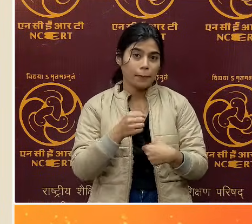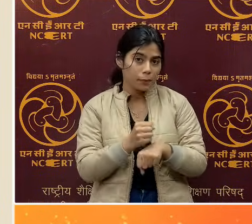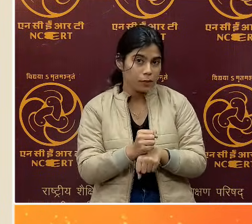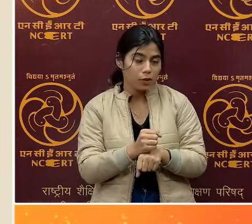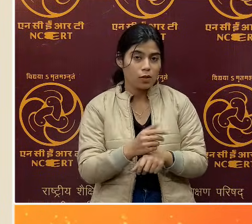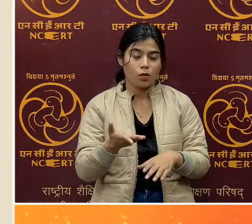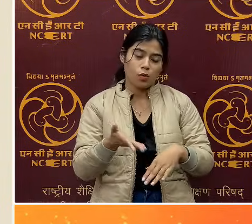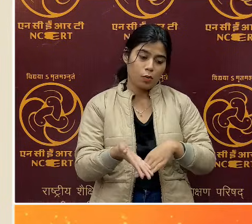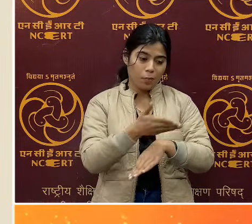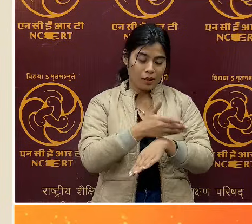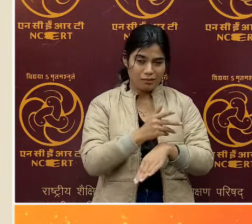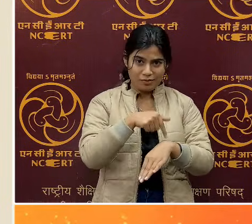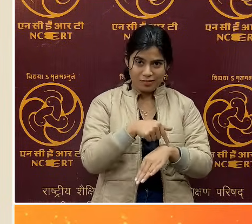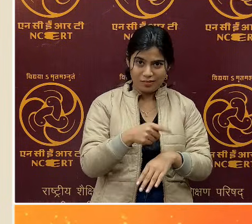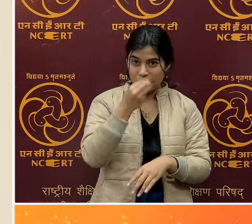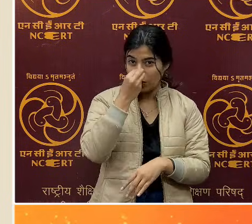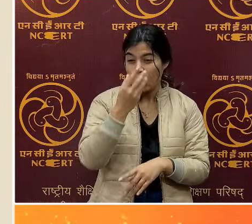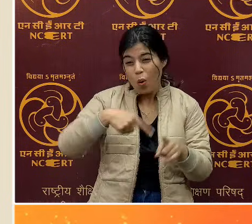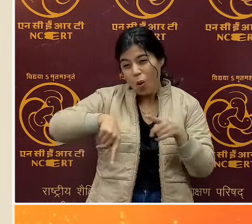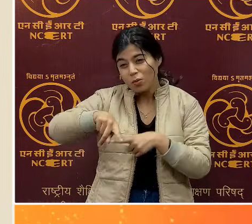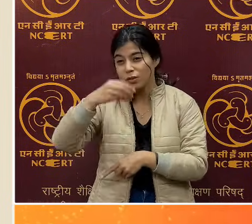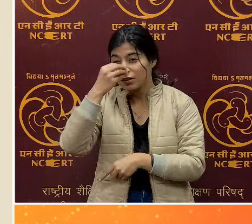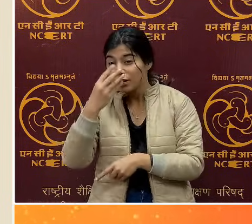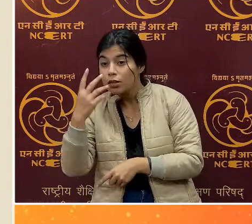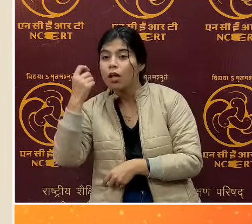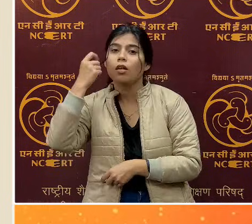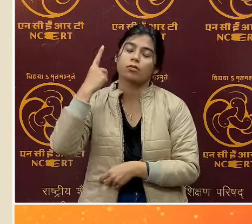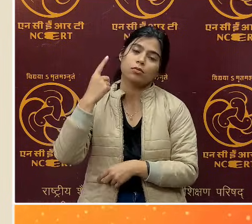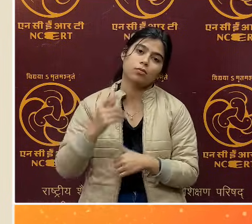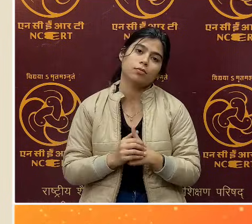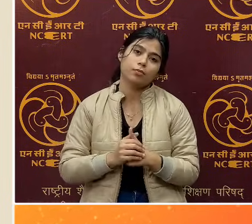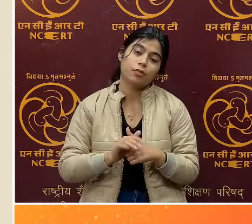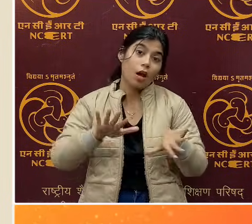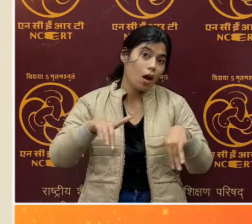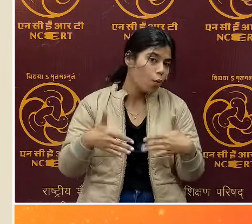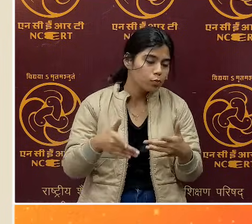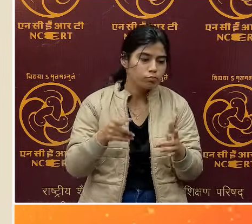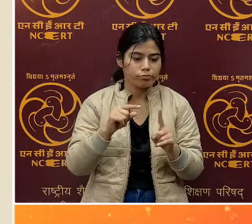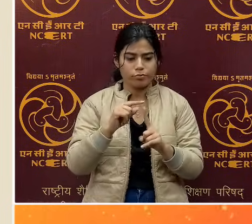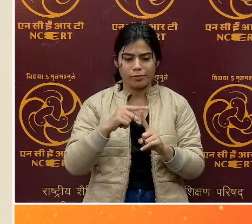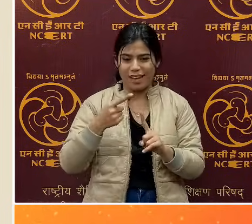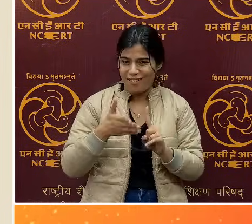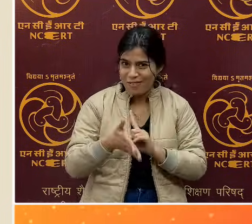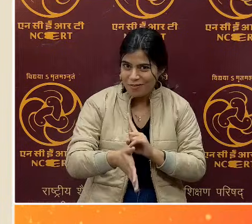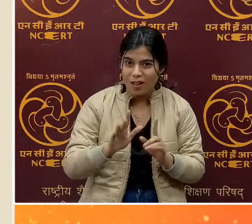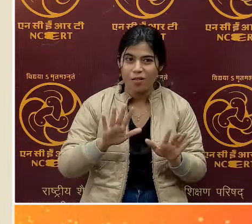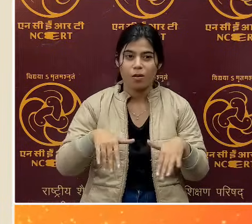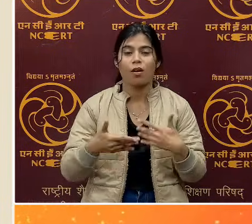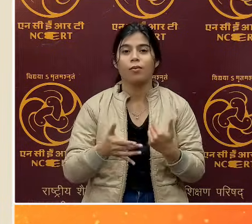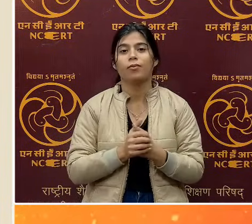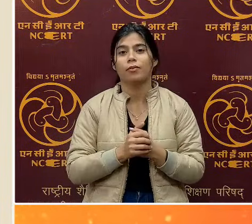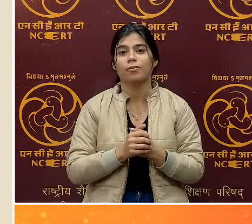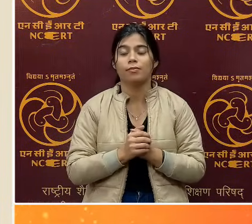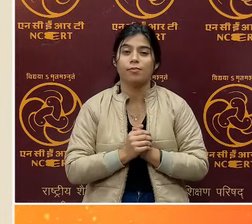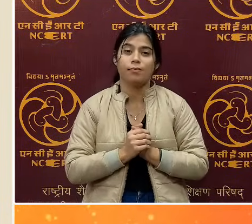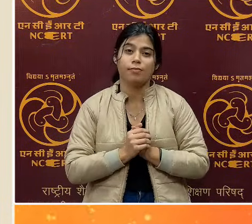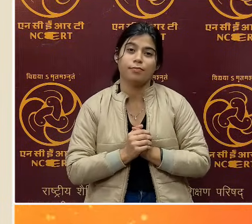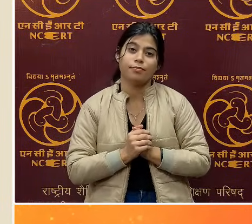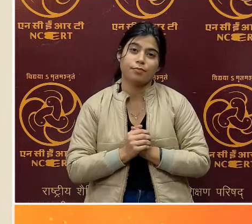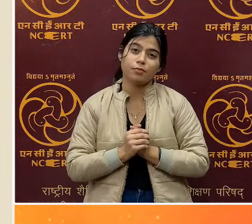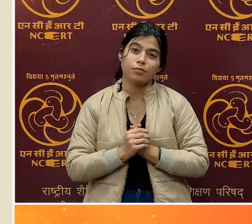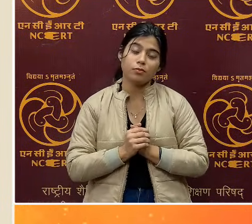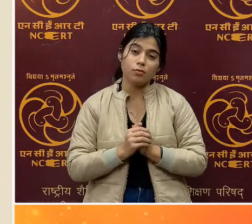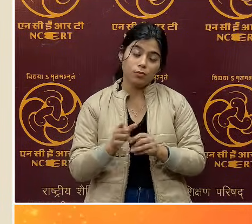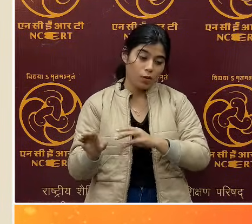of the phenomena easy for us. So this is how it is traveling up. You can see in here light Okay. it